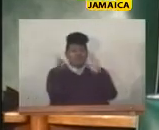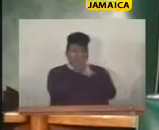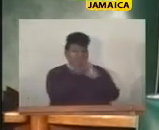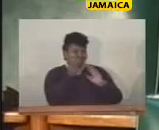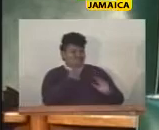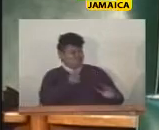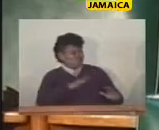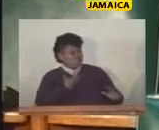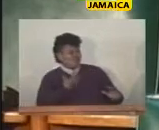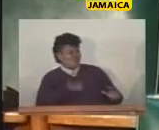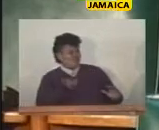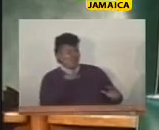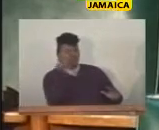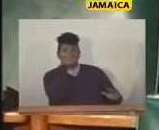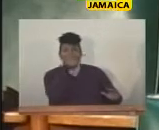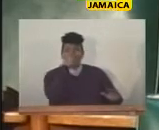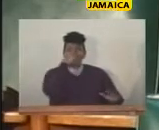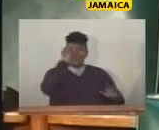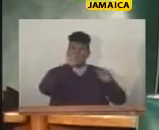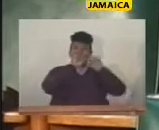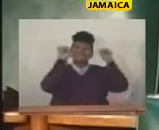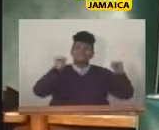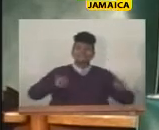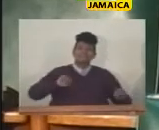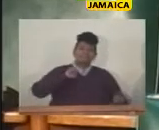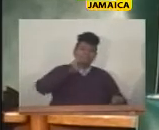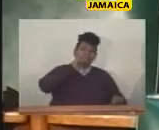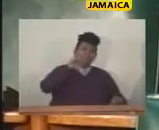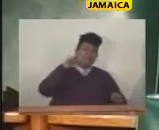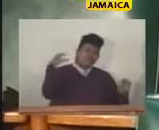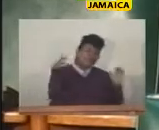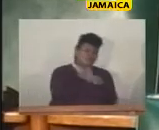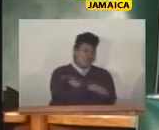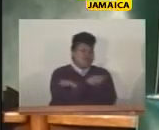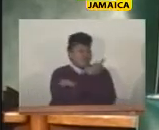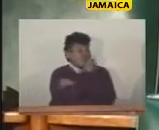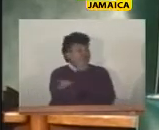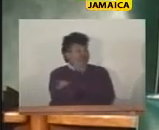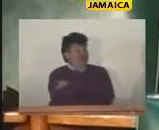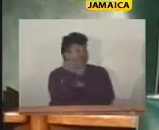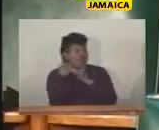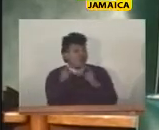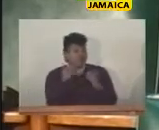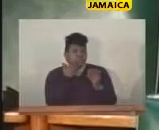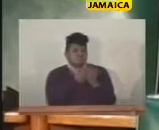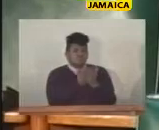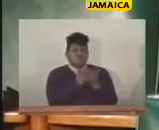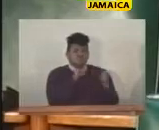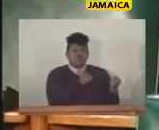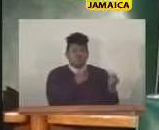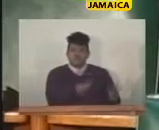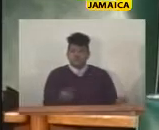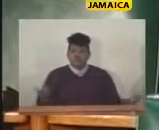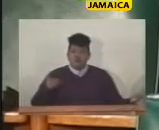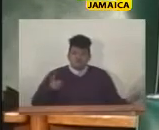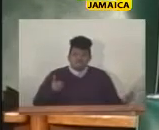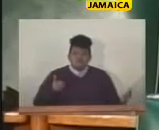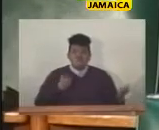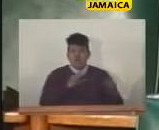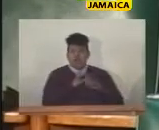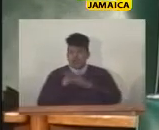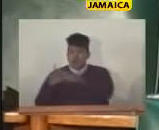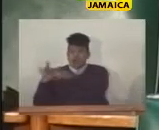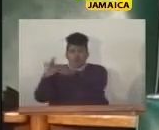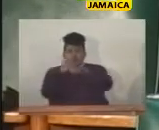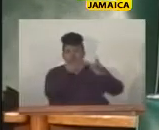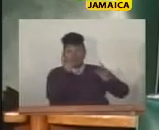Mr. President, of an ecosystem of crime which is well-resourced and interconnected with broad reach in St.